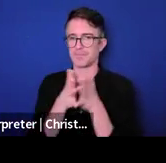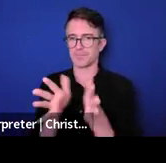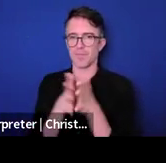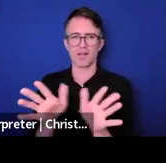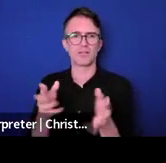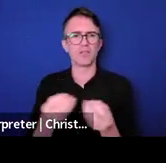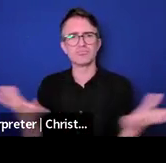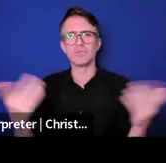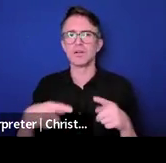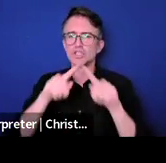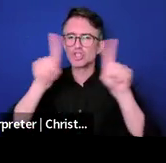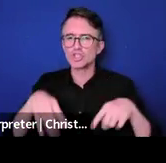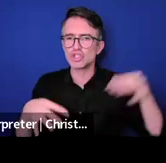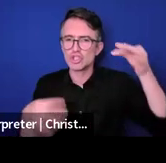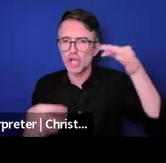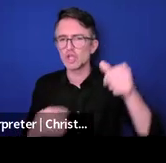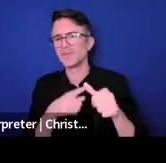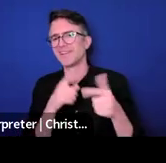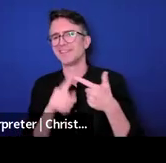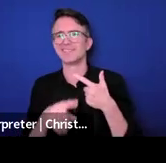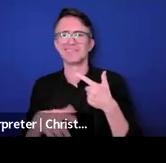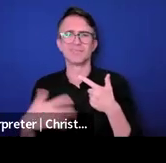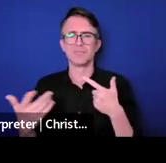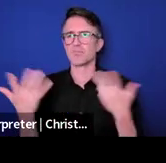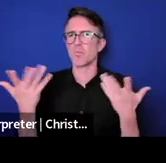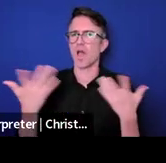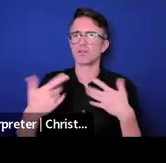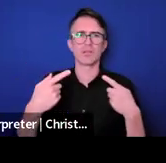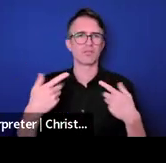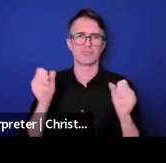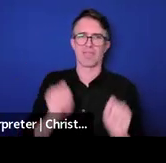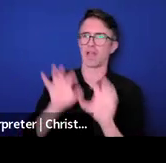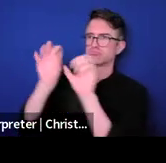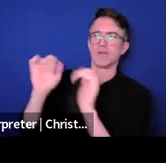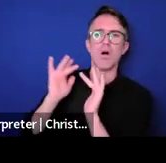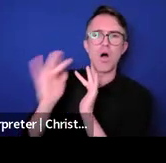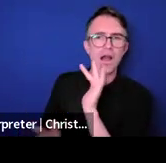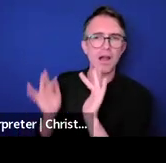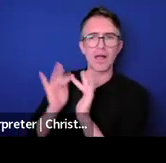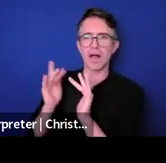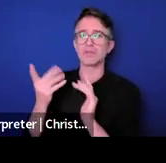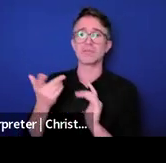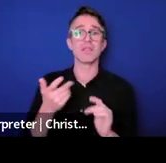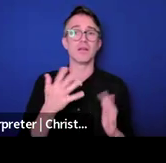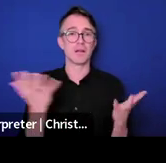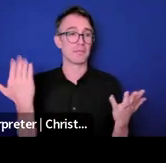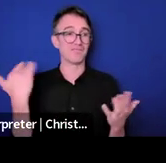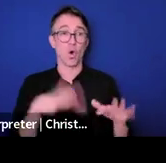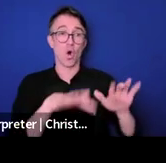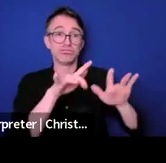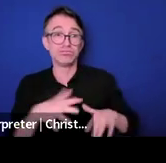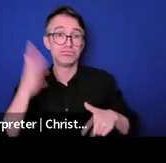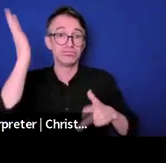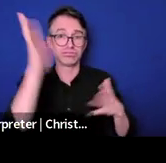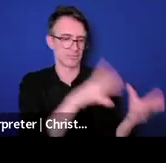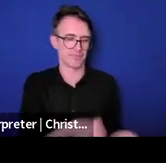a summary of the outcomes from the workshop that she mentioned that was held in November. There's various work ongoing in the